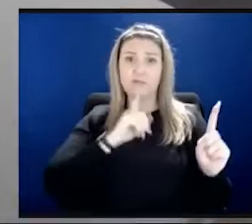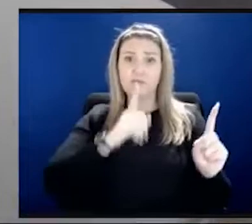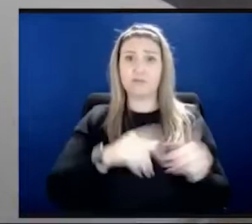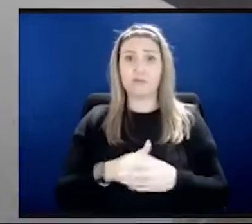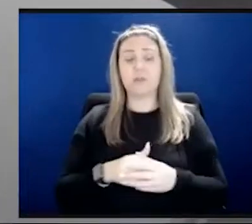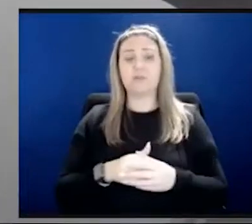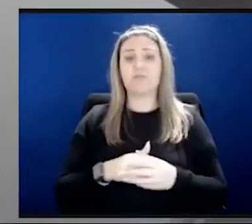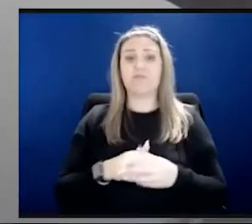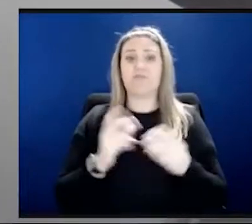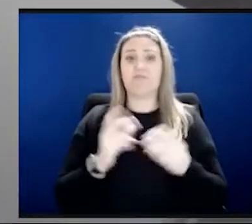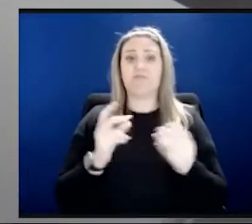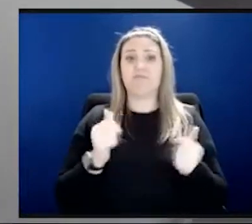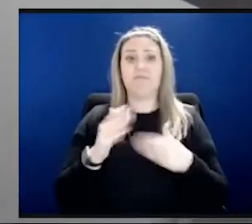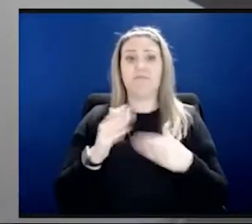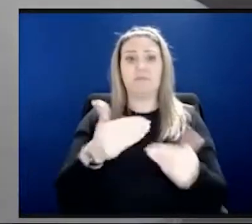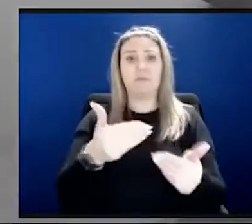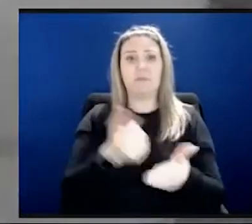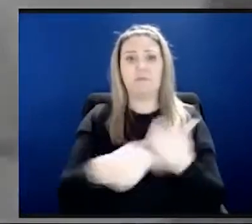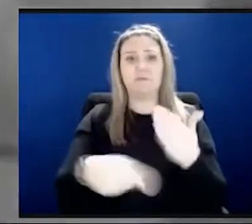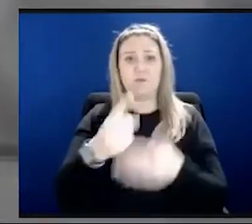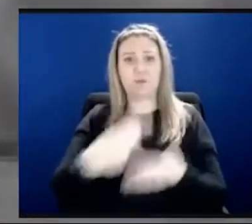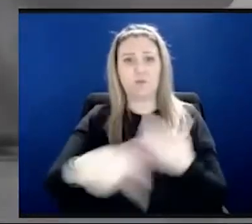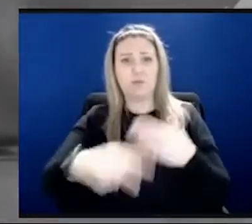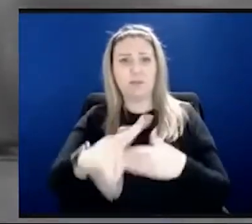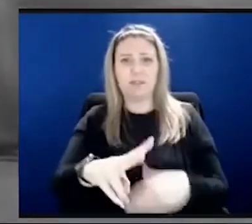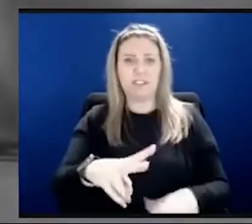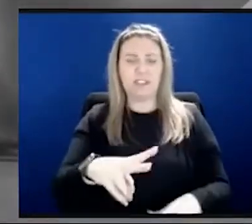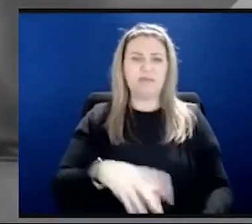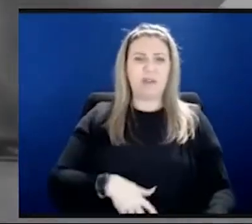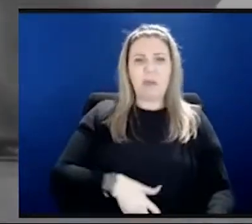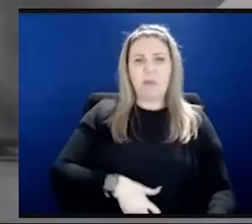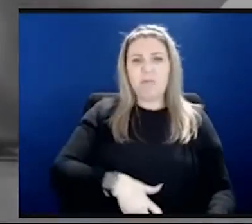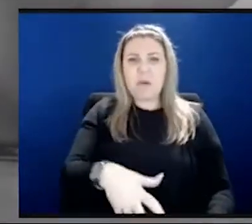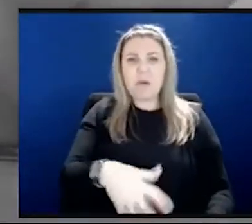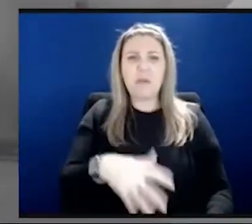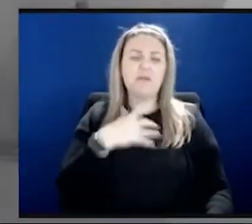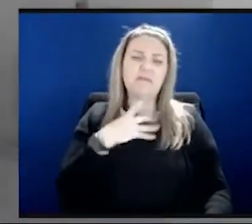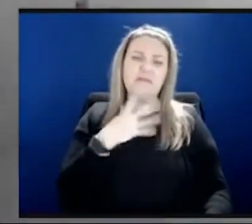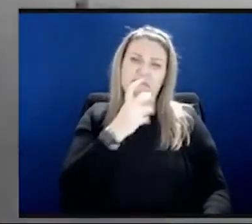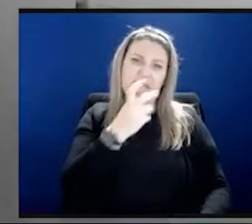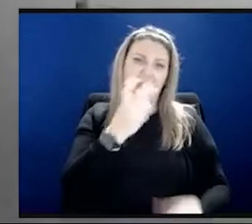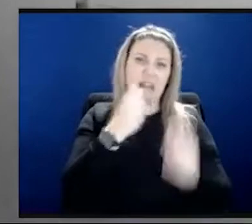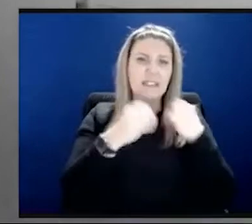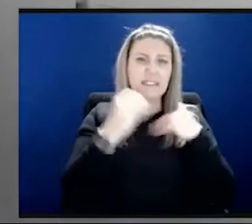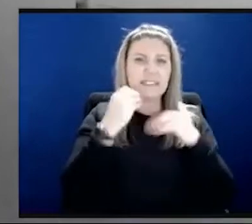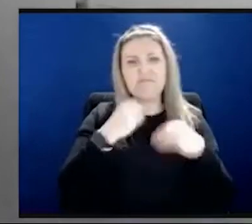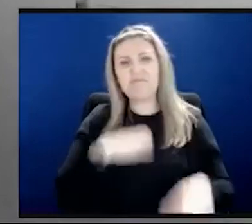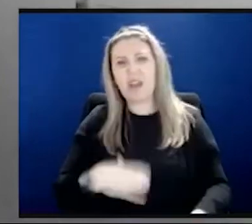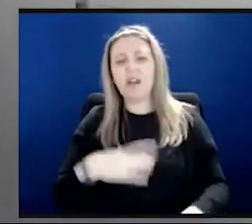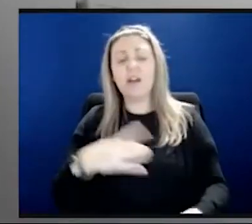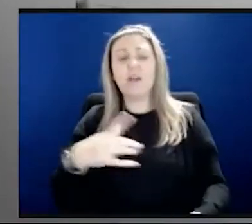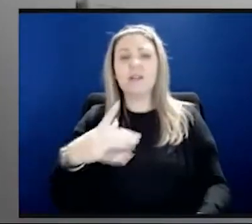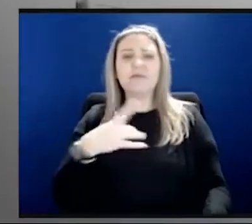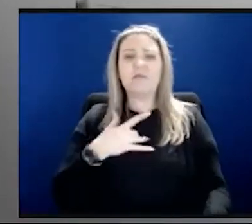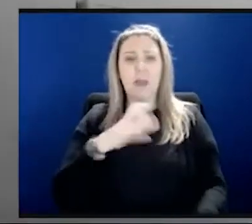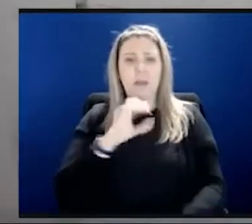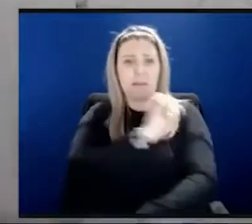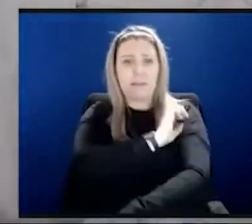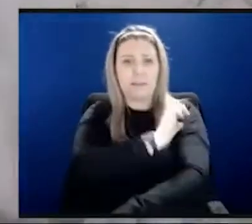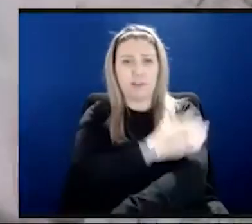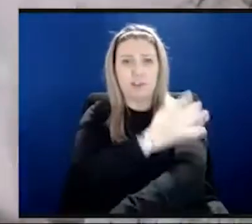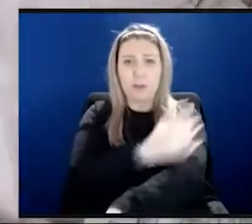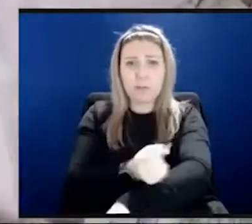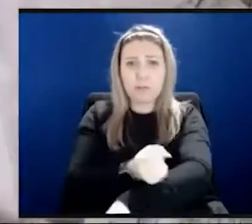weeks later, Garen says his stomach was bloated. He had lost his appetite altogether, and he felt his energy evaporating. It was hard to